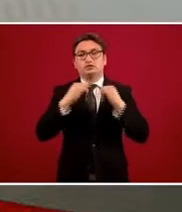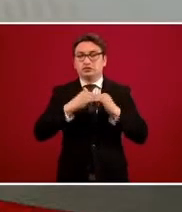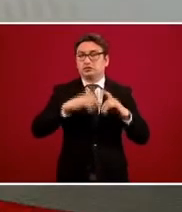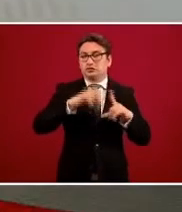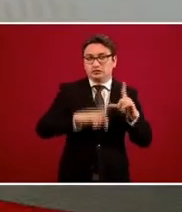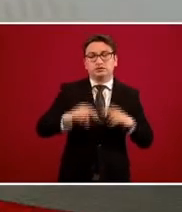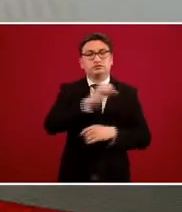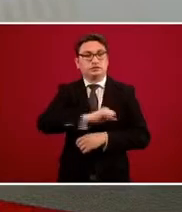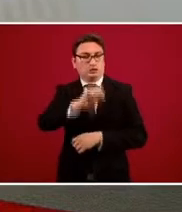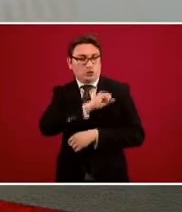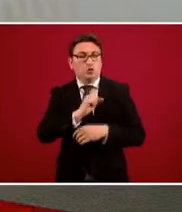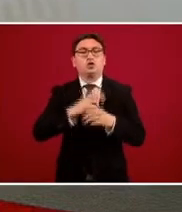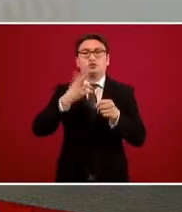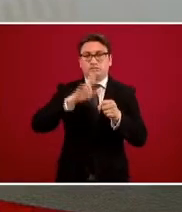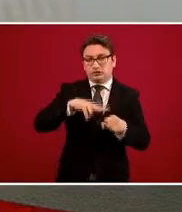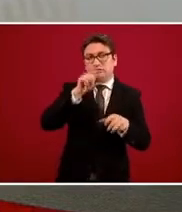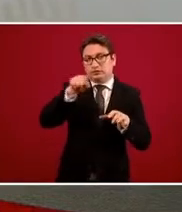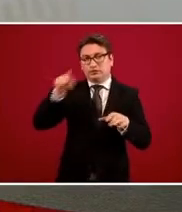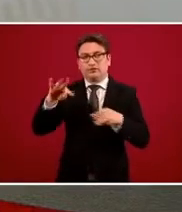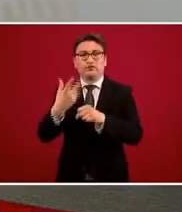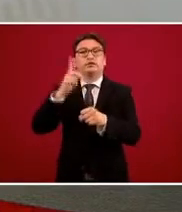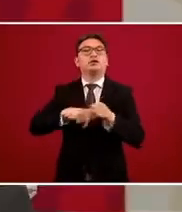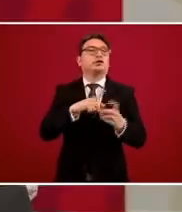Hospital reconversion.